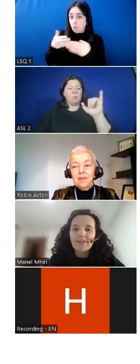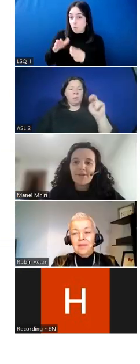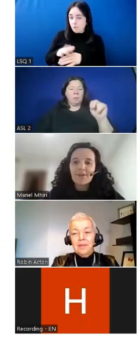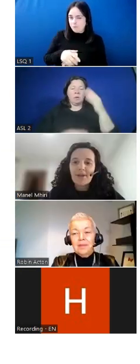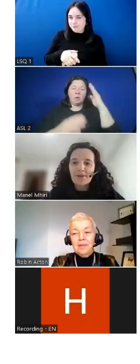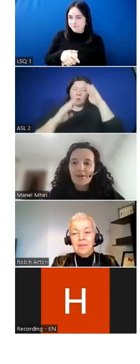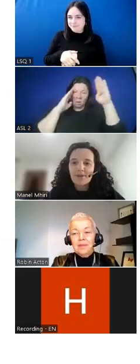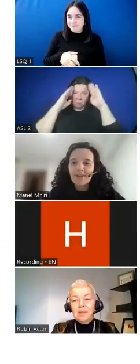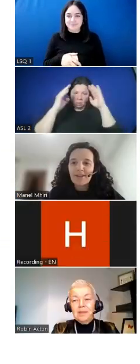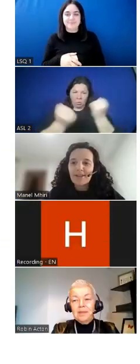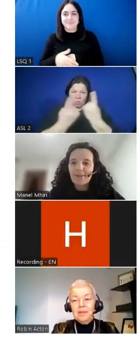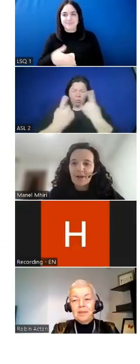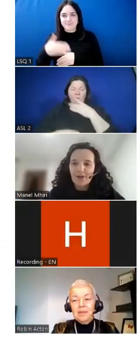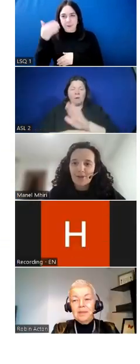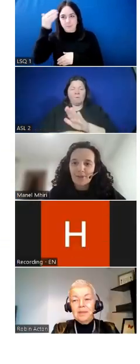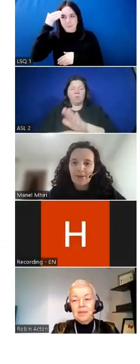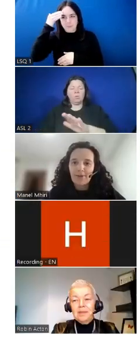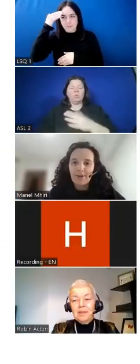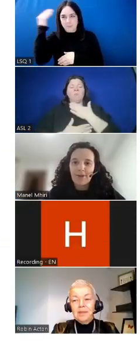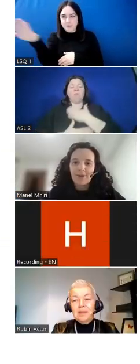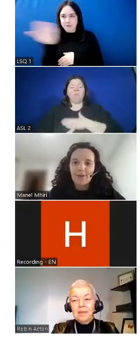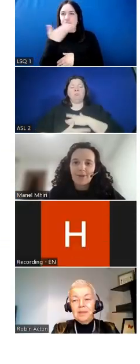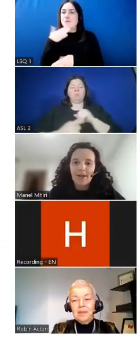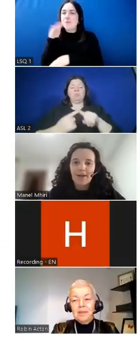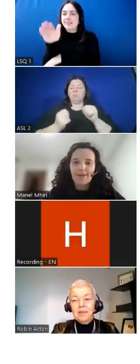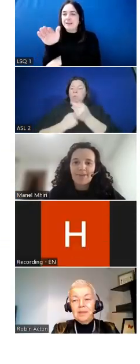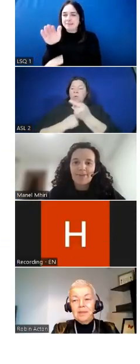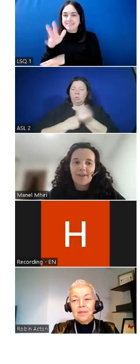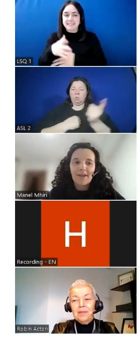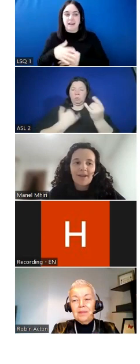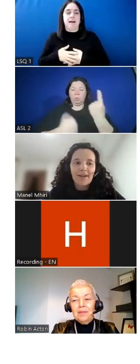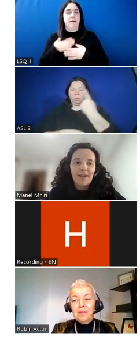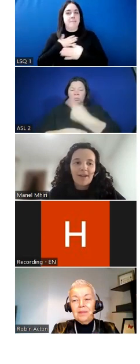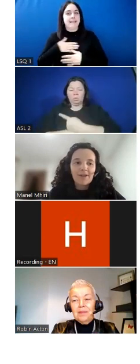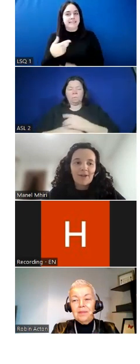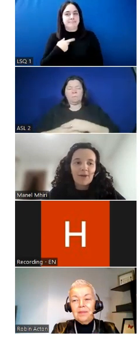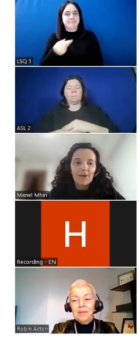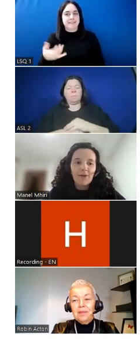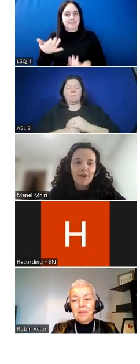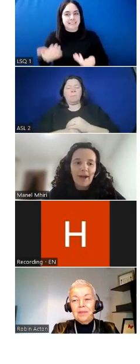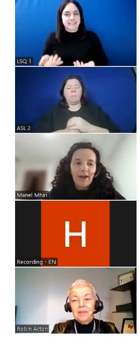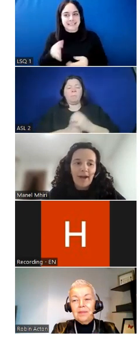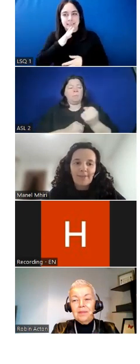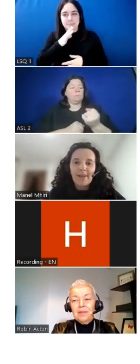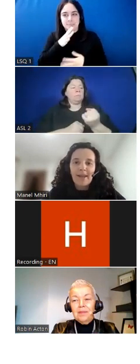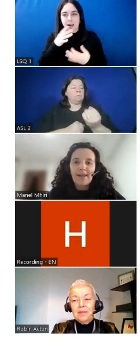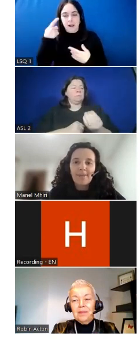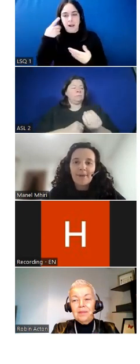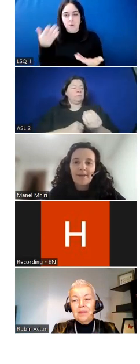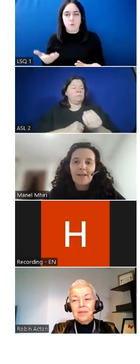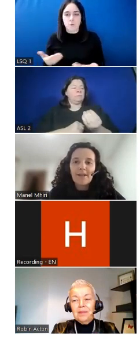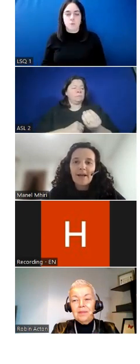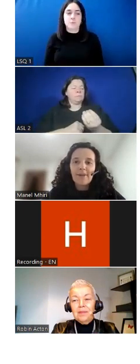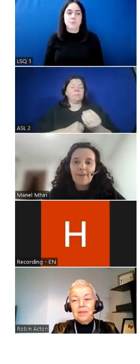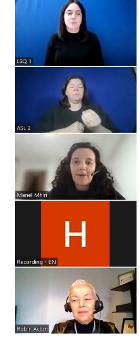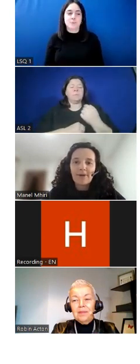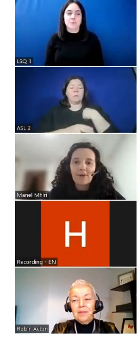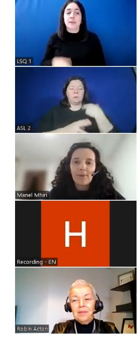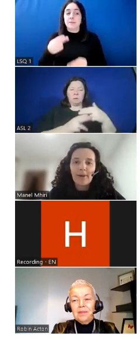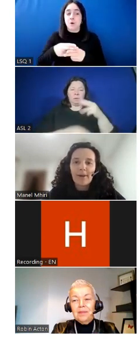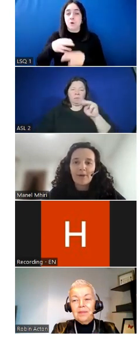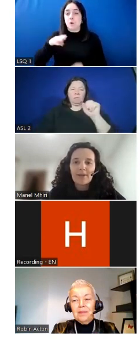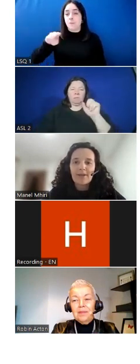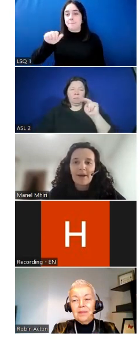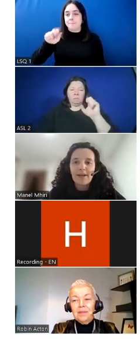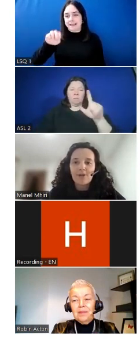everyone. Good afternoon. It's a pleasure to be with you today. So yeah, I'm Manal Miri. I'm the